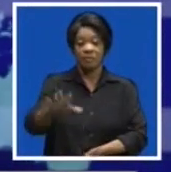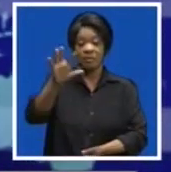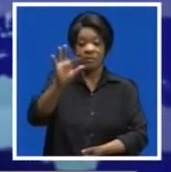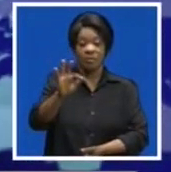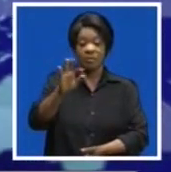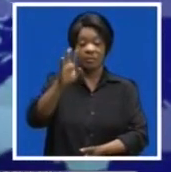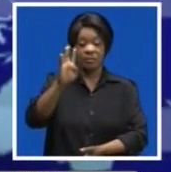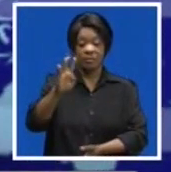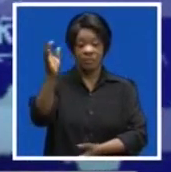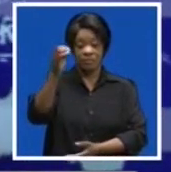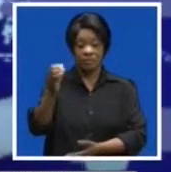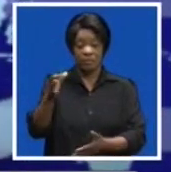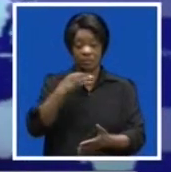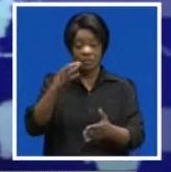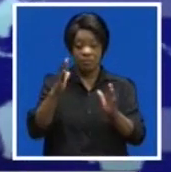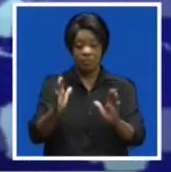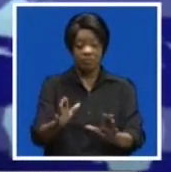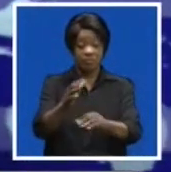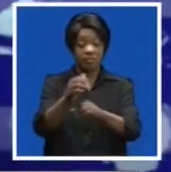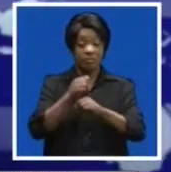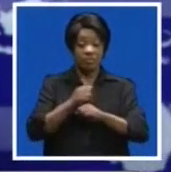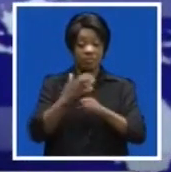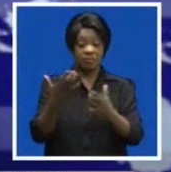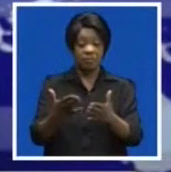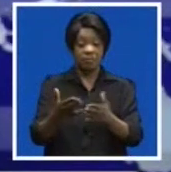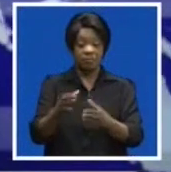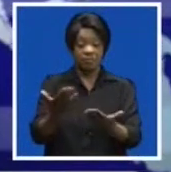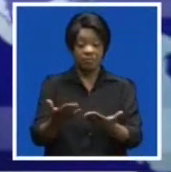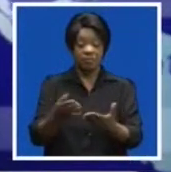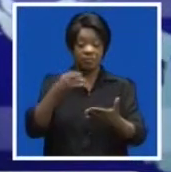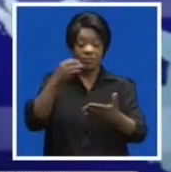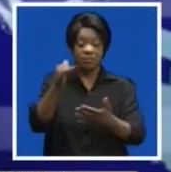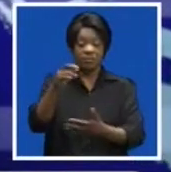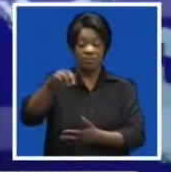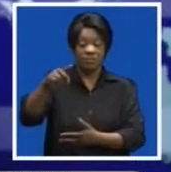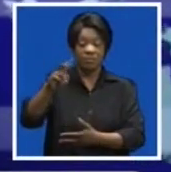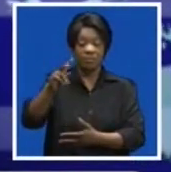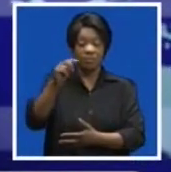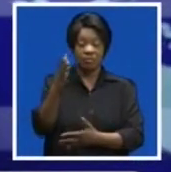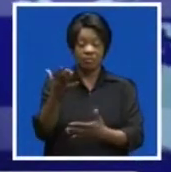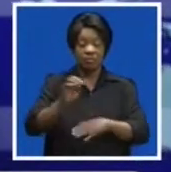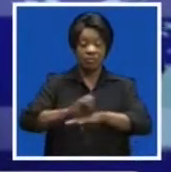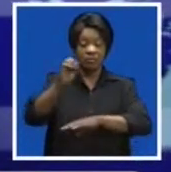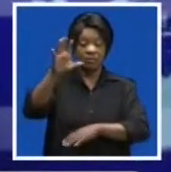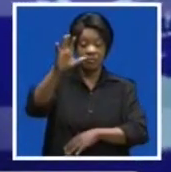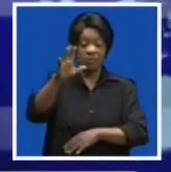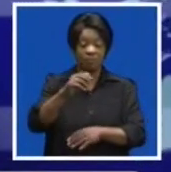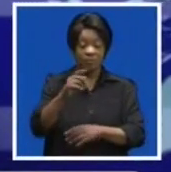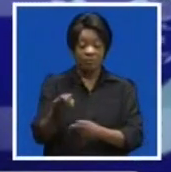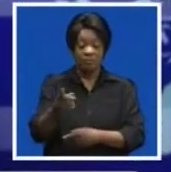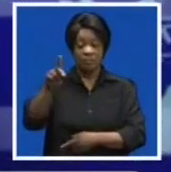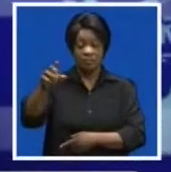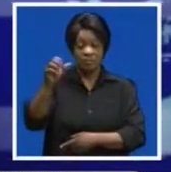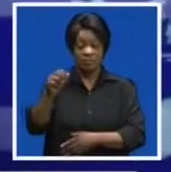94% of the targeted farmers have received government-subsidized inputs in Eastern Province. Eastern Province Deputy